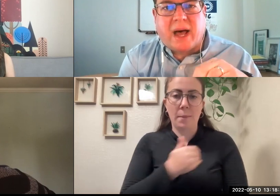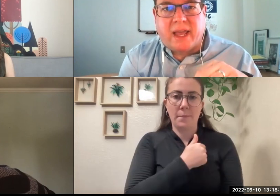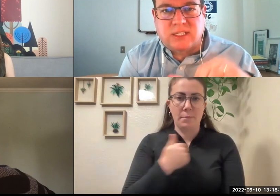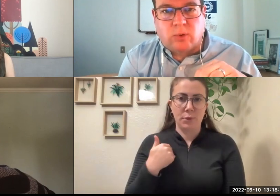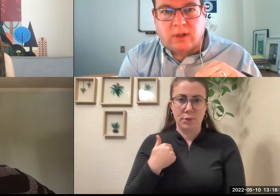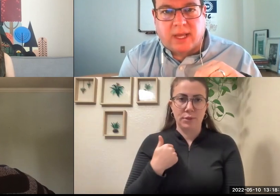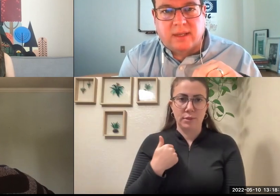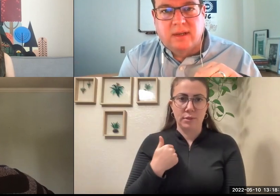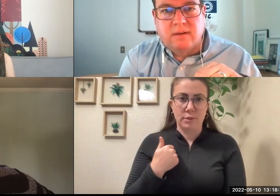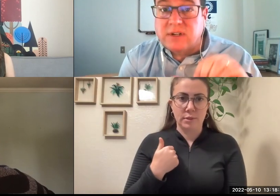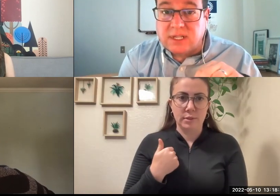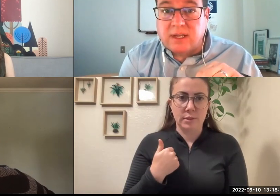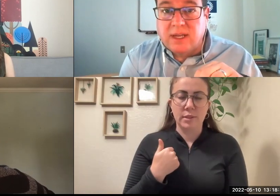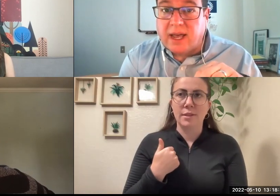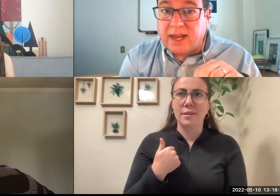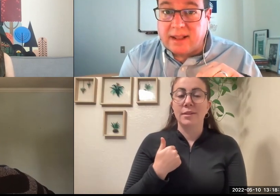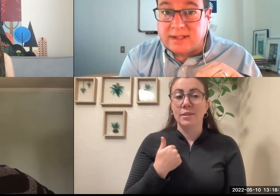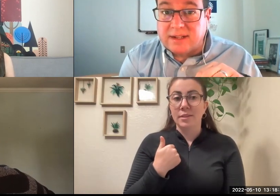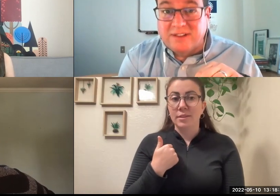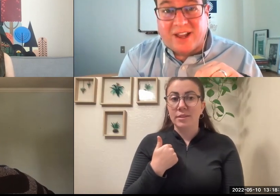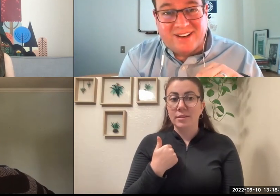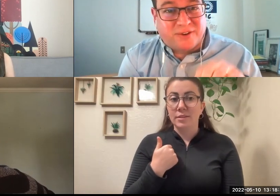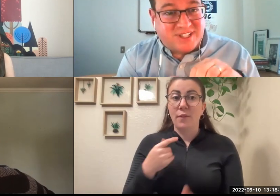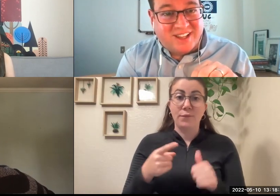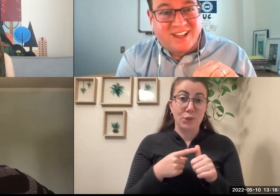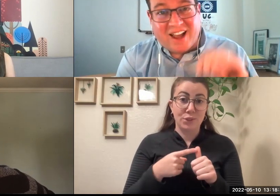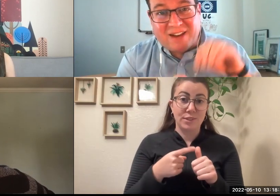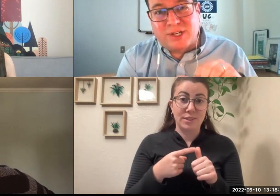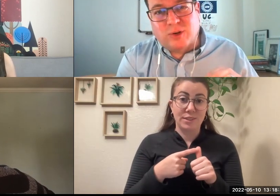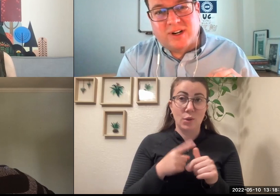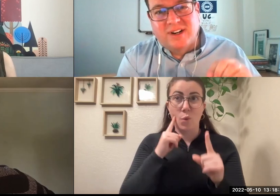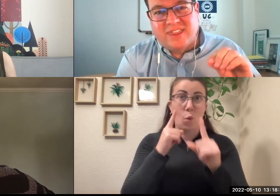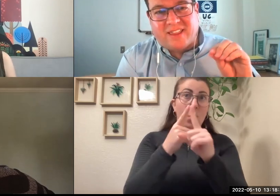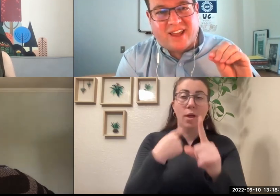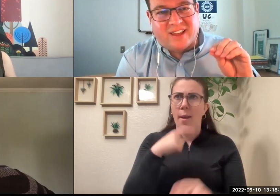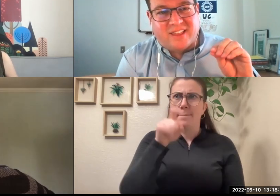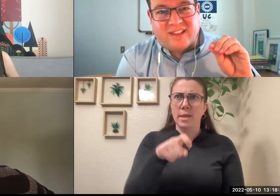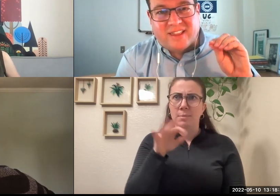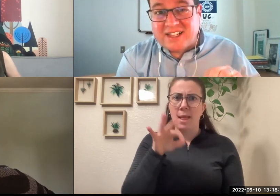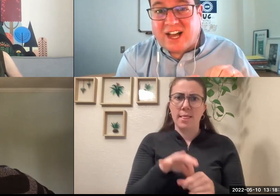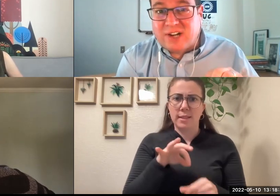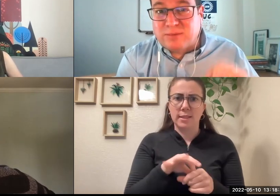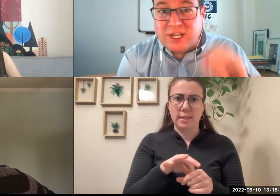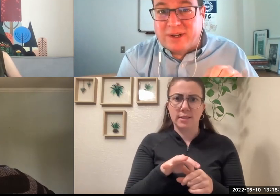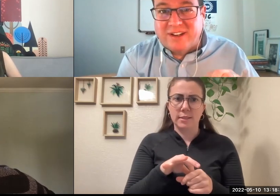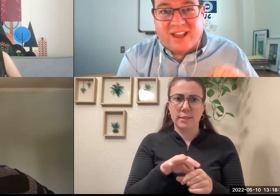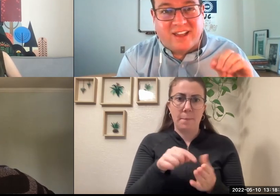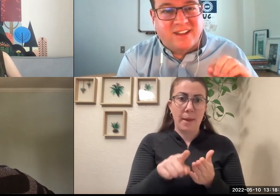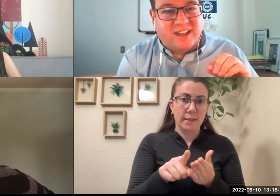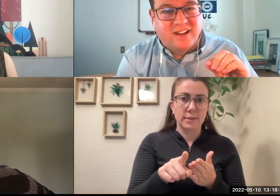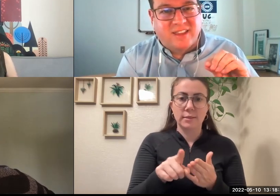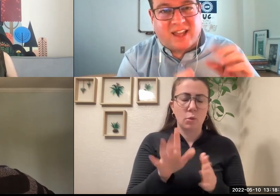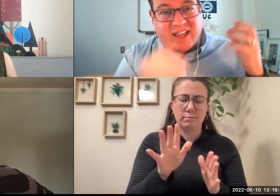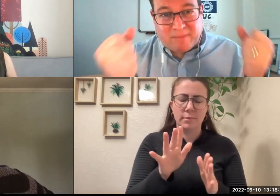institutional bias for like, first thing, I gotta get elected, right? First thing, I gotta make sure that like the last contract was a good one